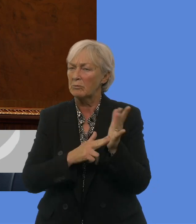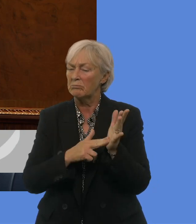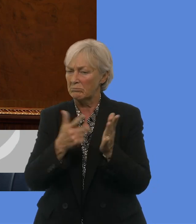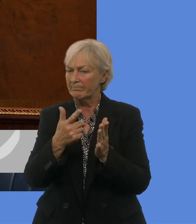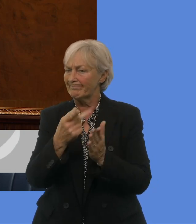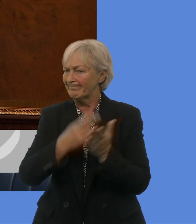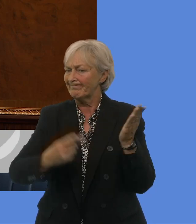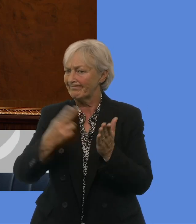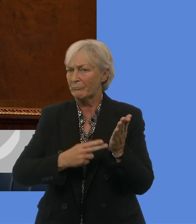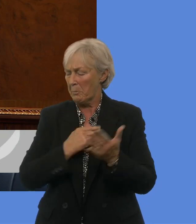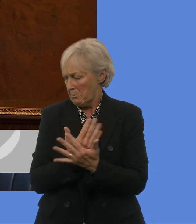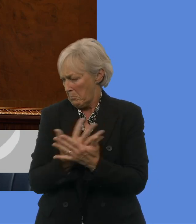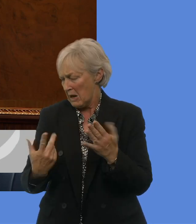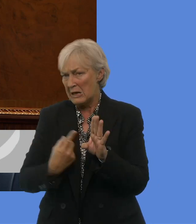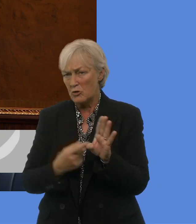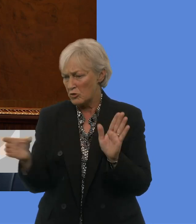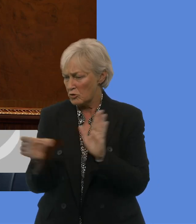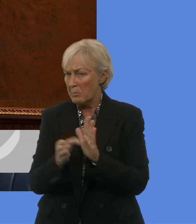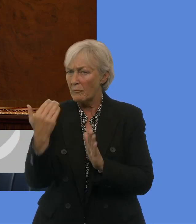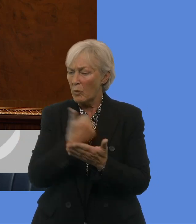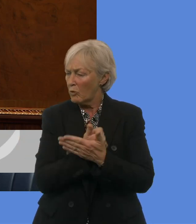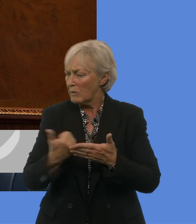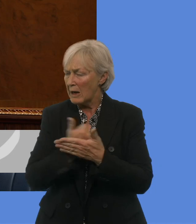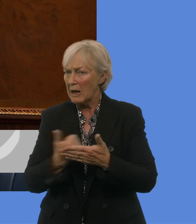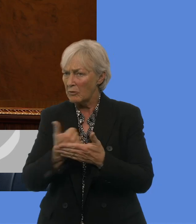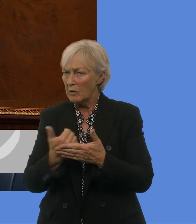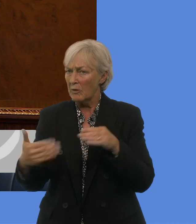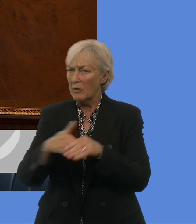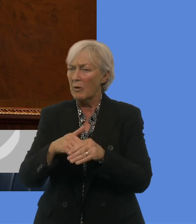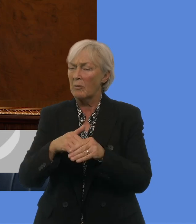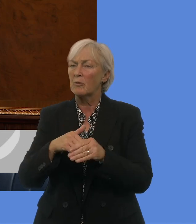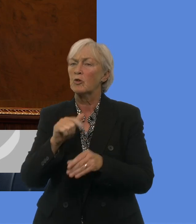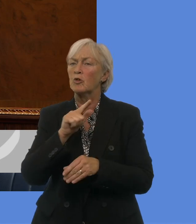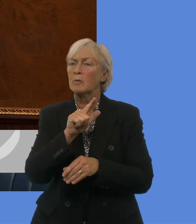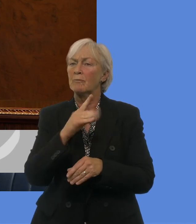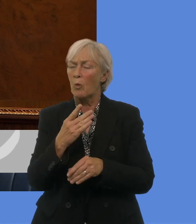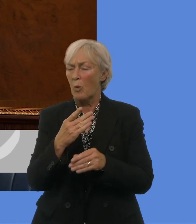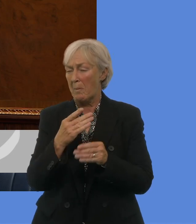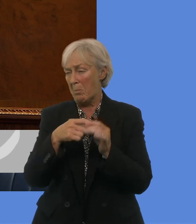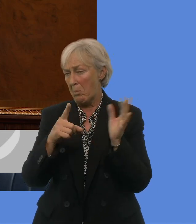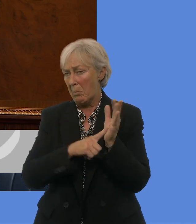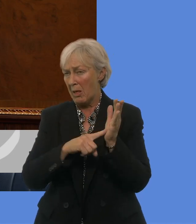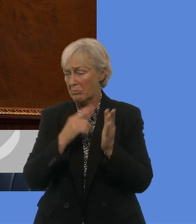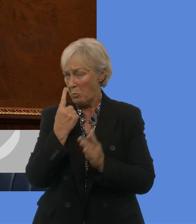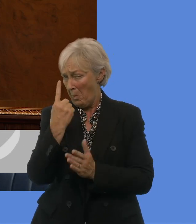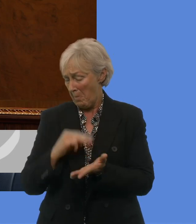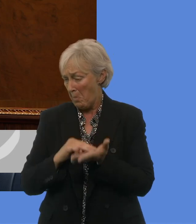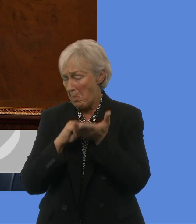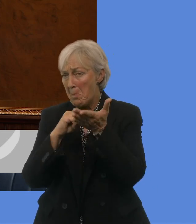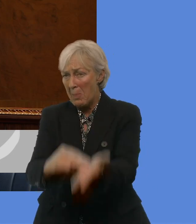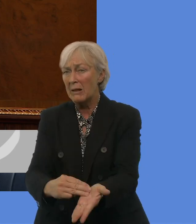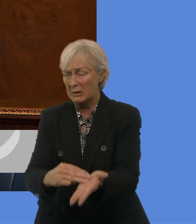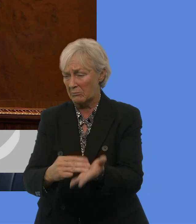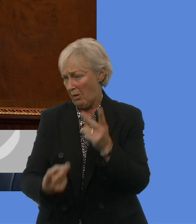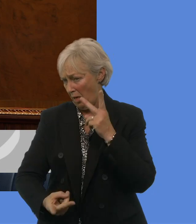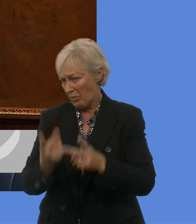years, yet the department that once regulated this has a wage bill for 2024 of almost £1 million and other